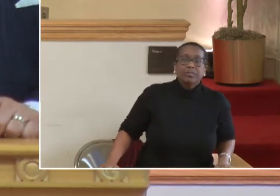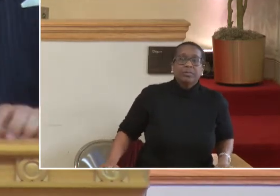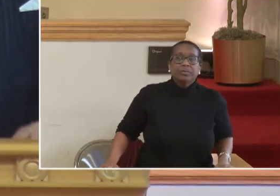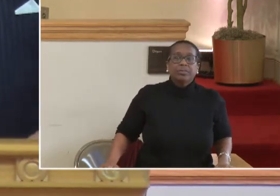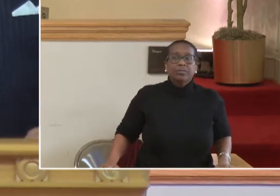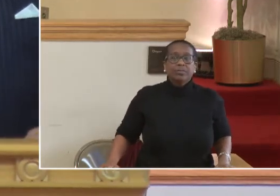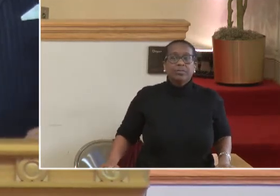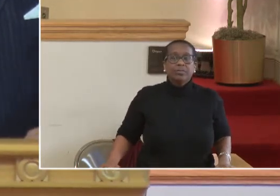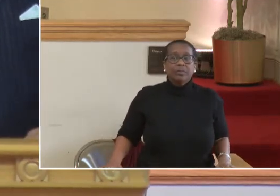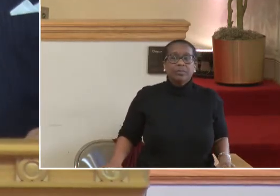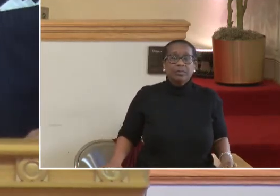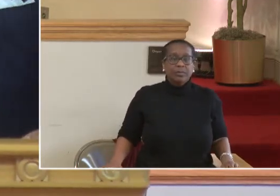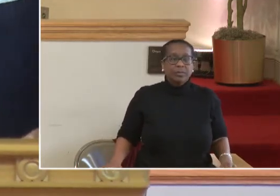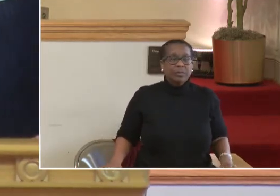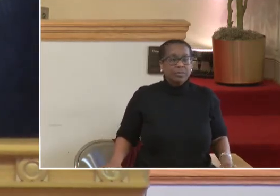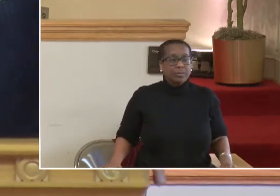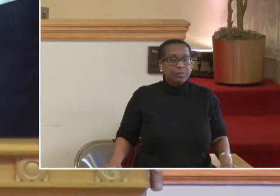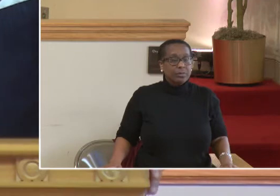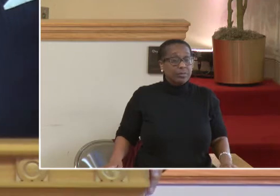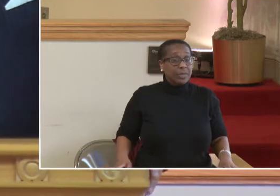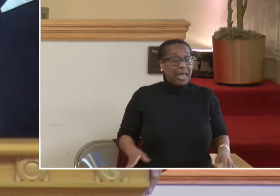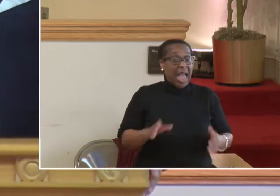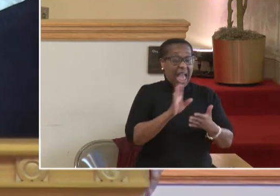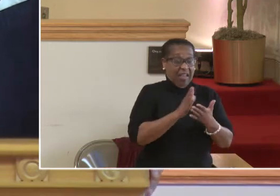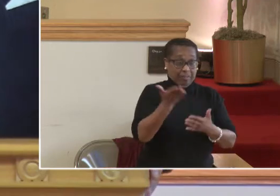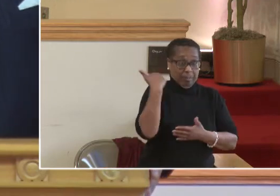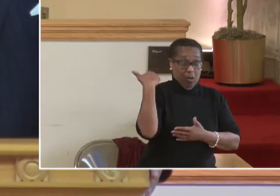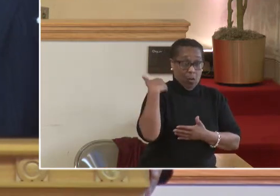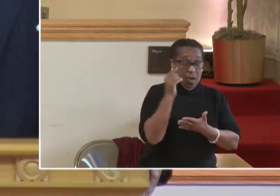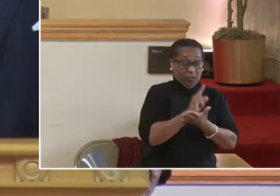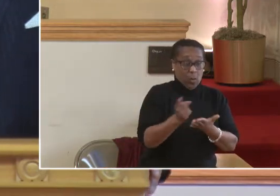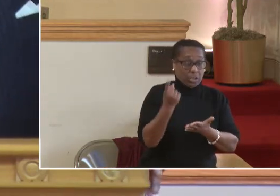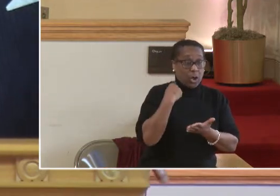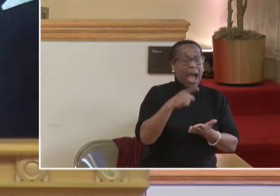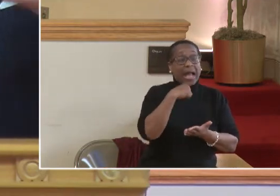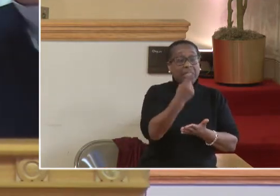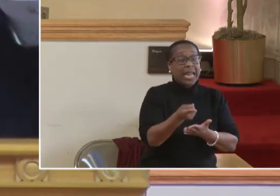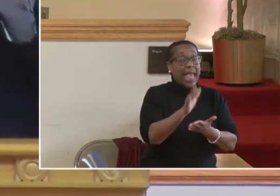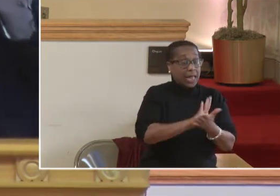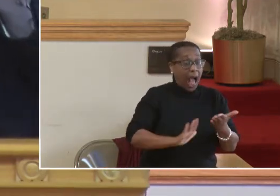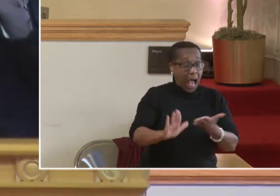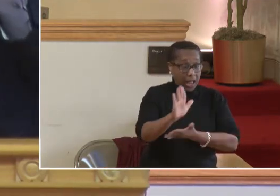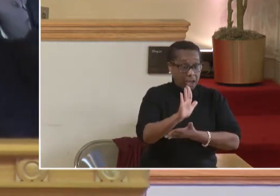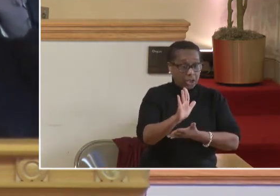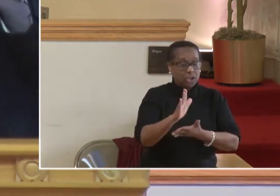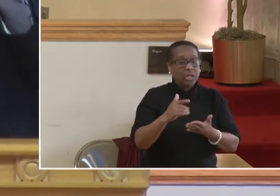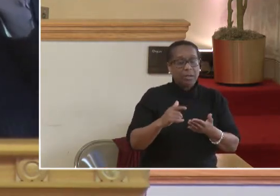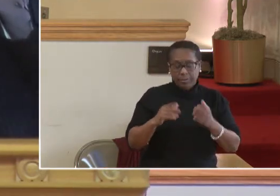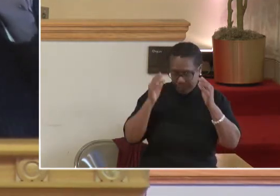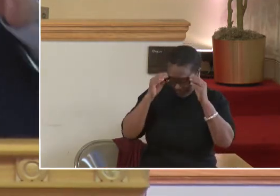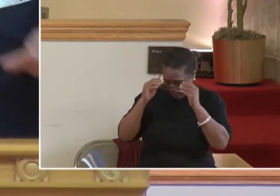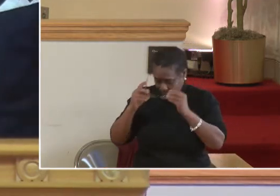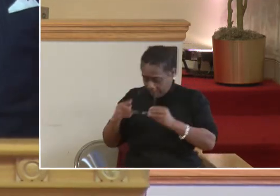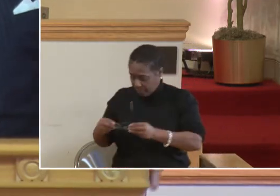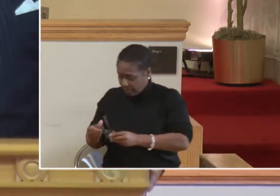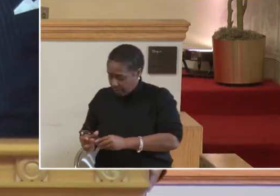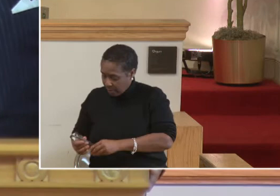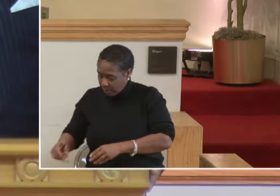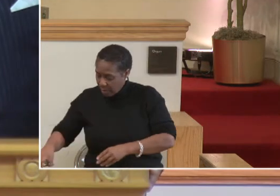I shared in Bible study a few weeks ago that when I was in college, I took a comparative literature